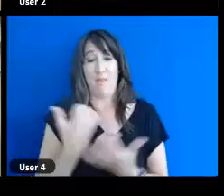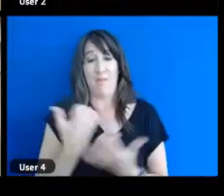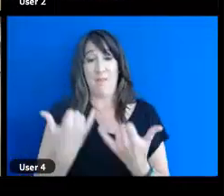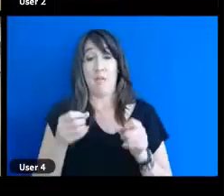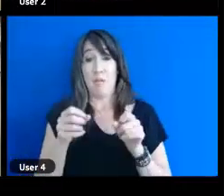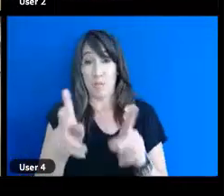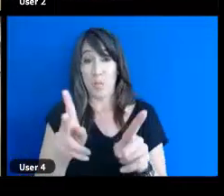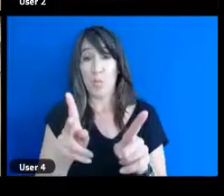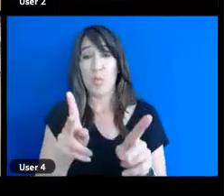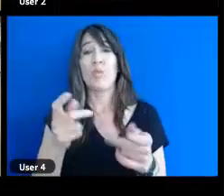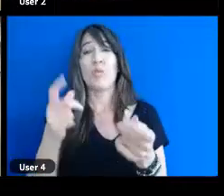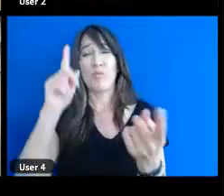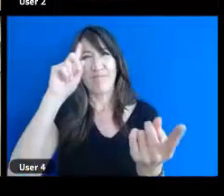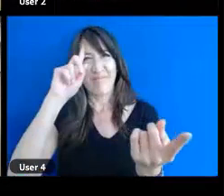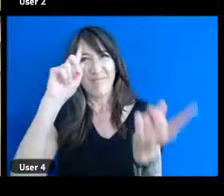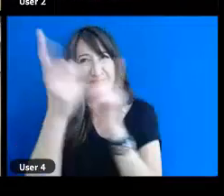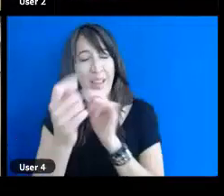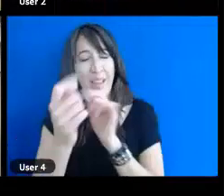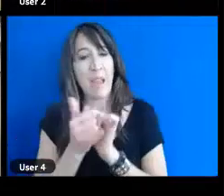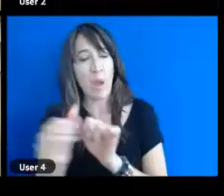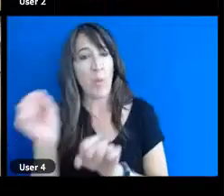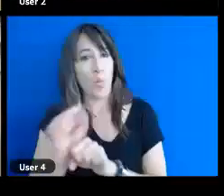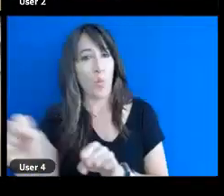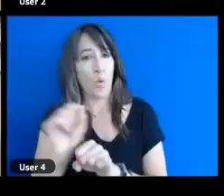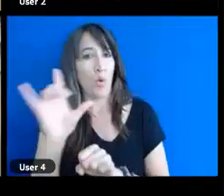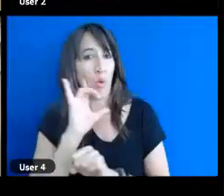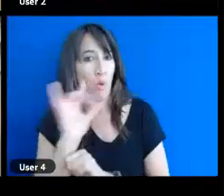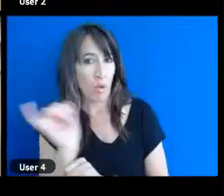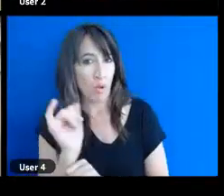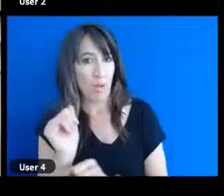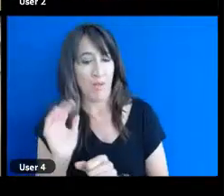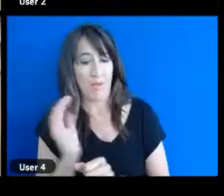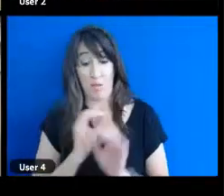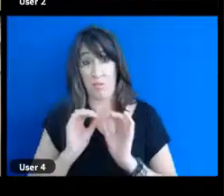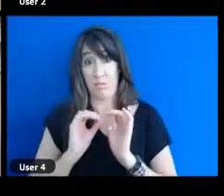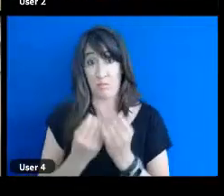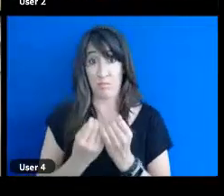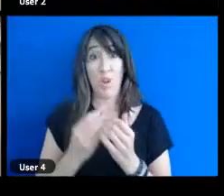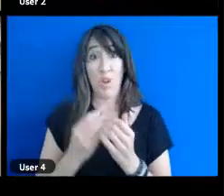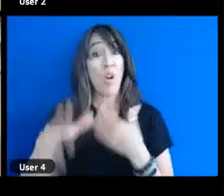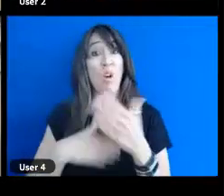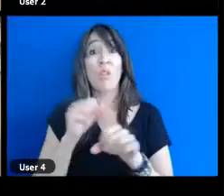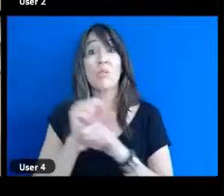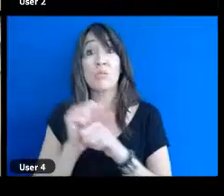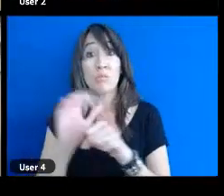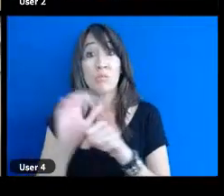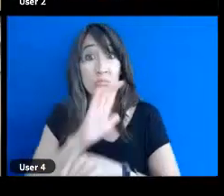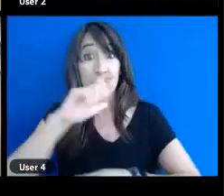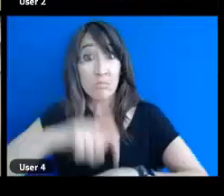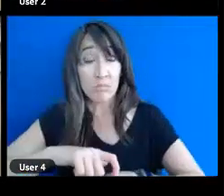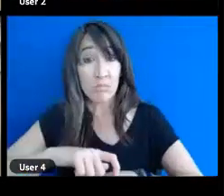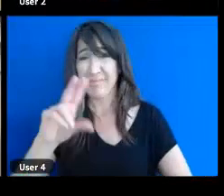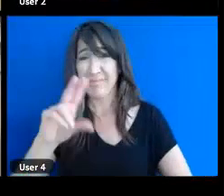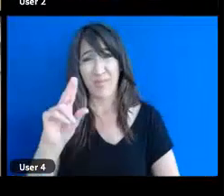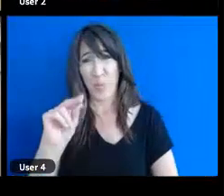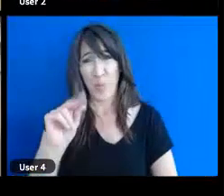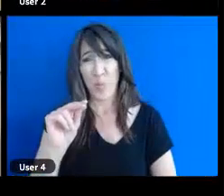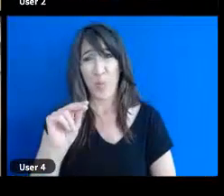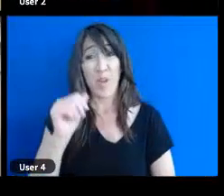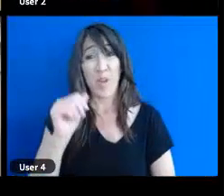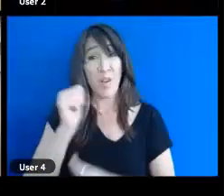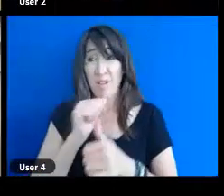Rethinking work. So we have an opportunity, especially now, to rethink how work is performed in our